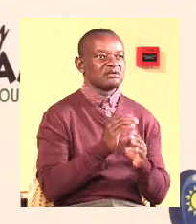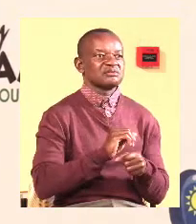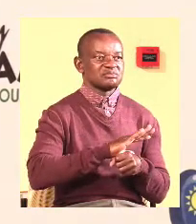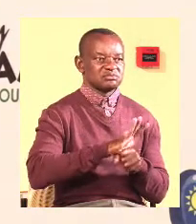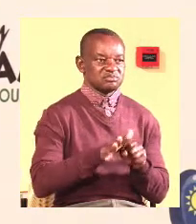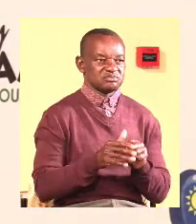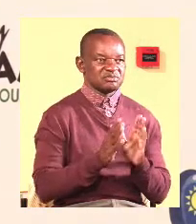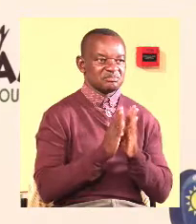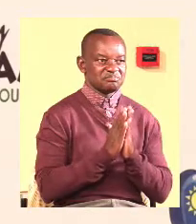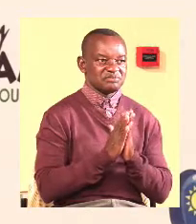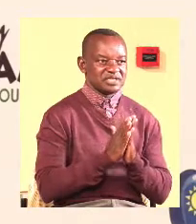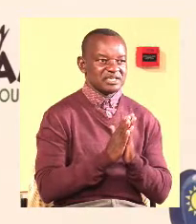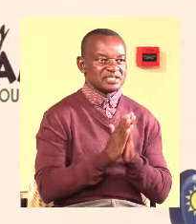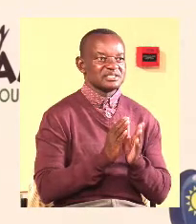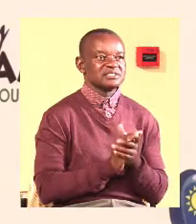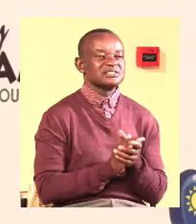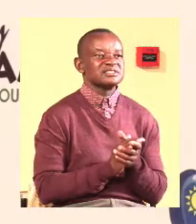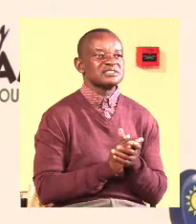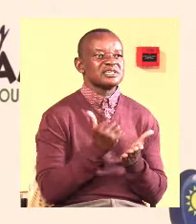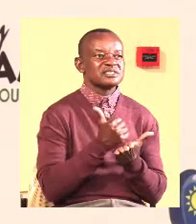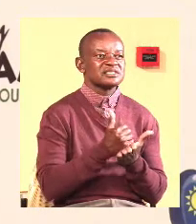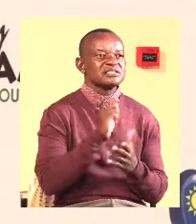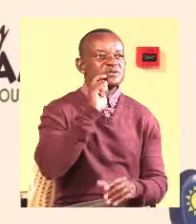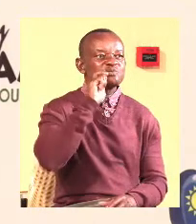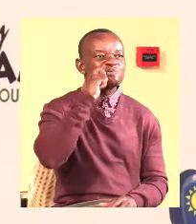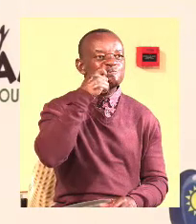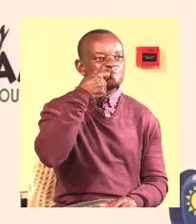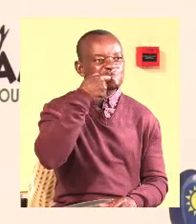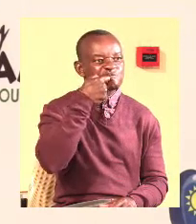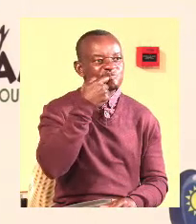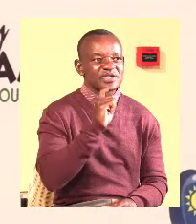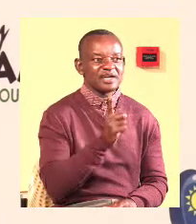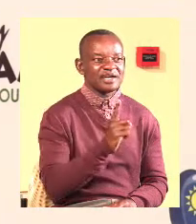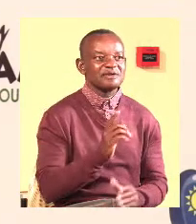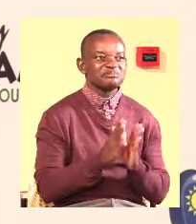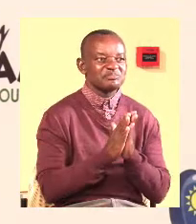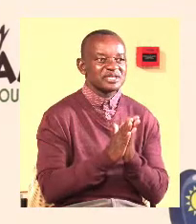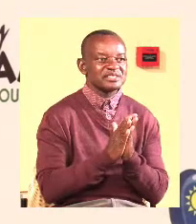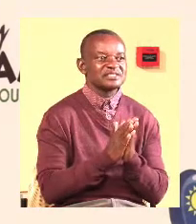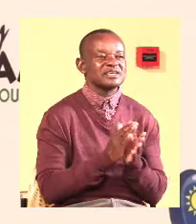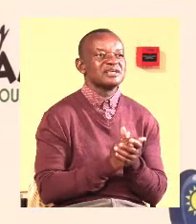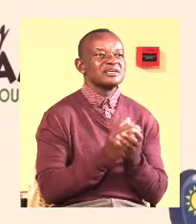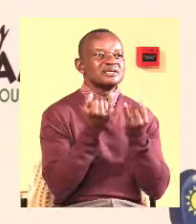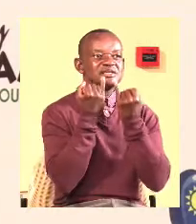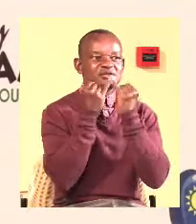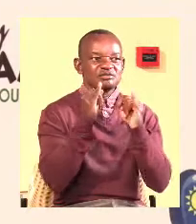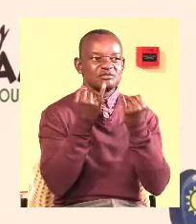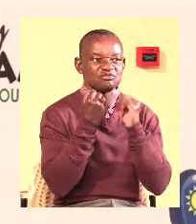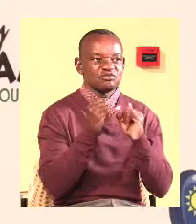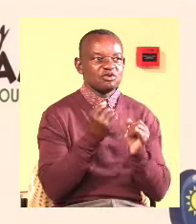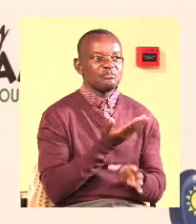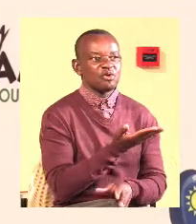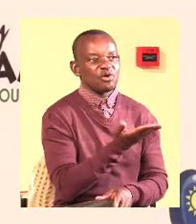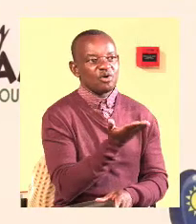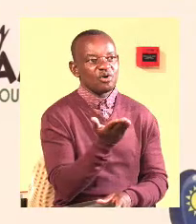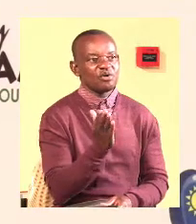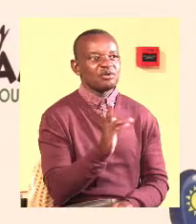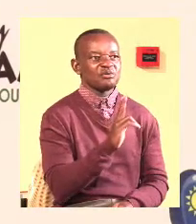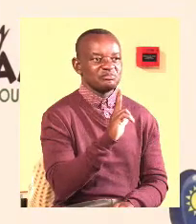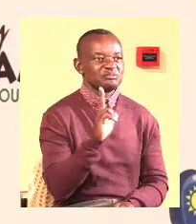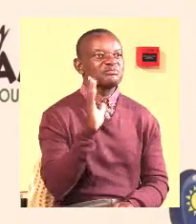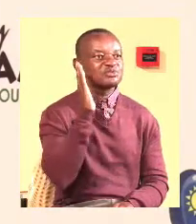share information, and let us make sure that everybody know what is expected of them when it comes